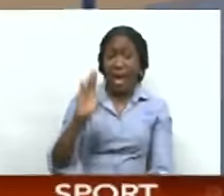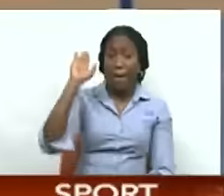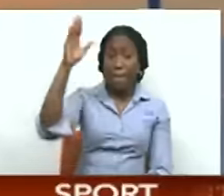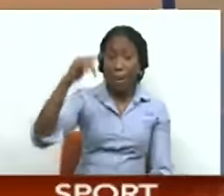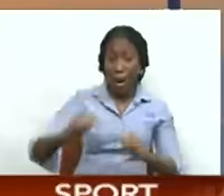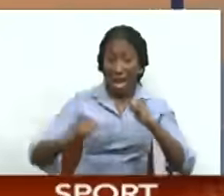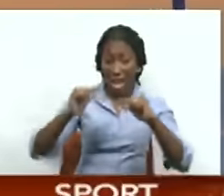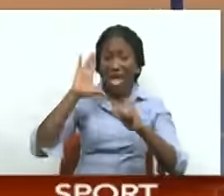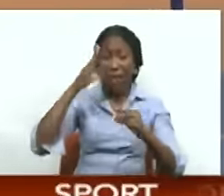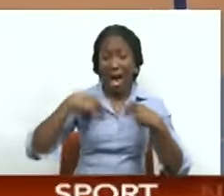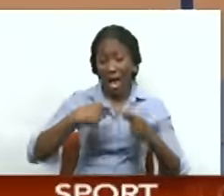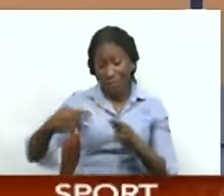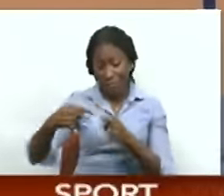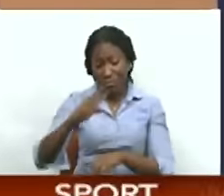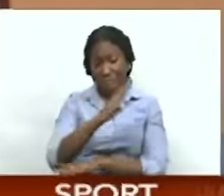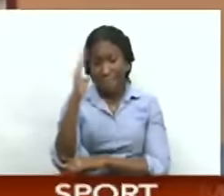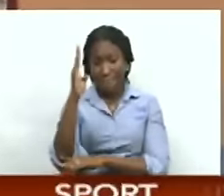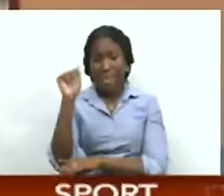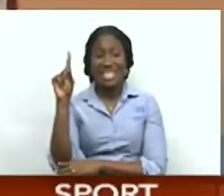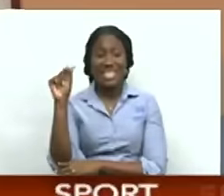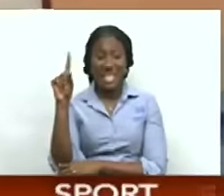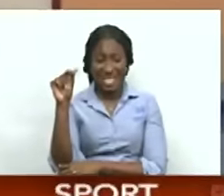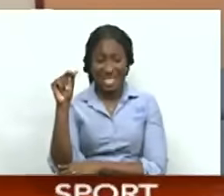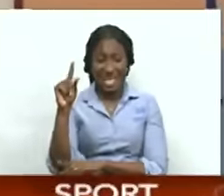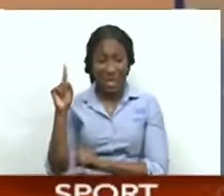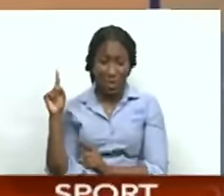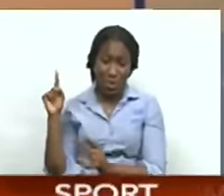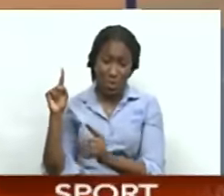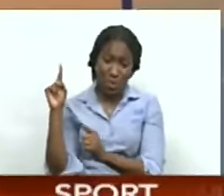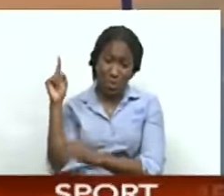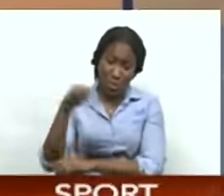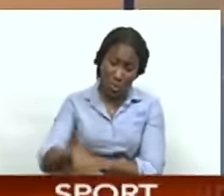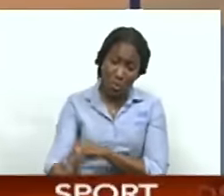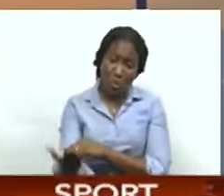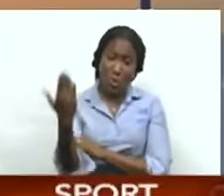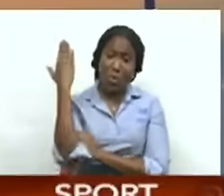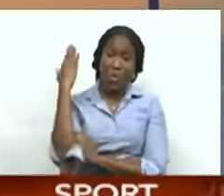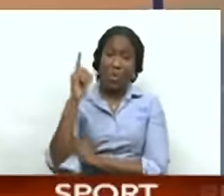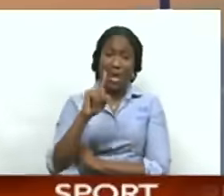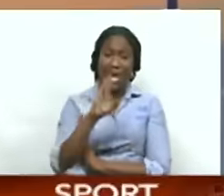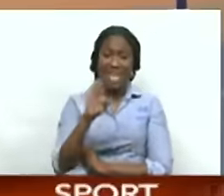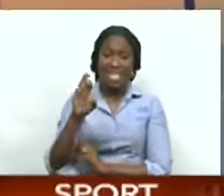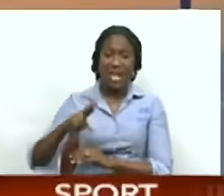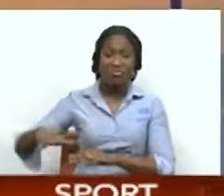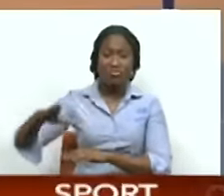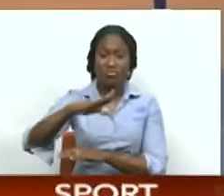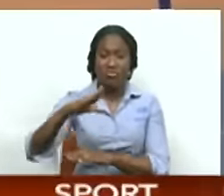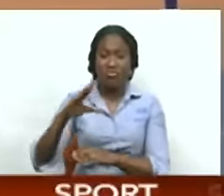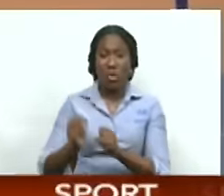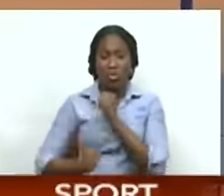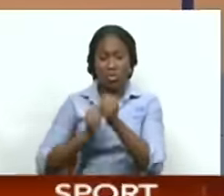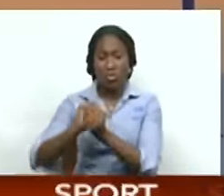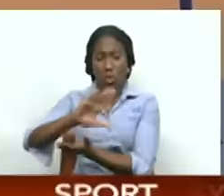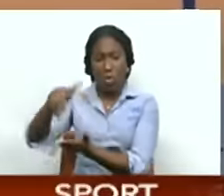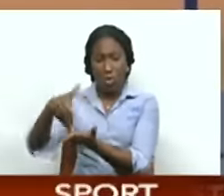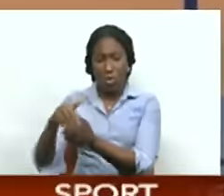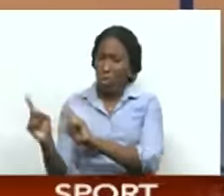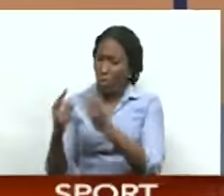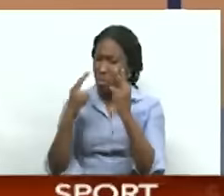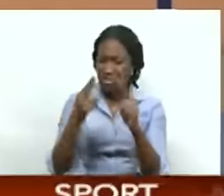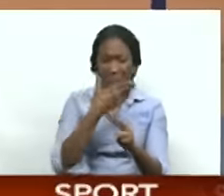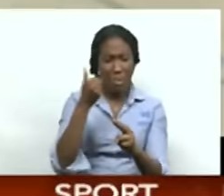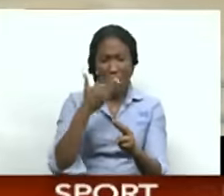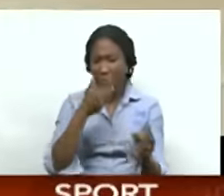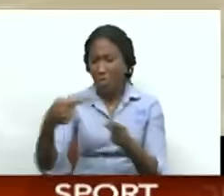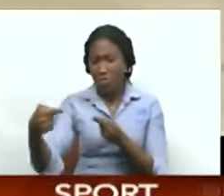Saturday, and it will run all day long at the Eastern Regional Sporting Complex in Tagarigua. Go see the best of the best battle. Staying on